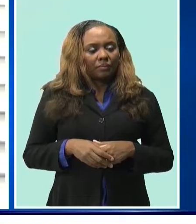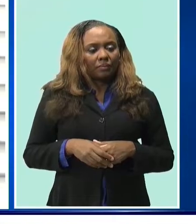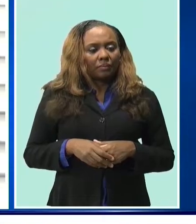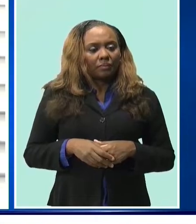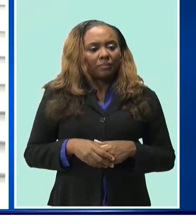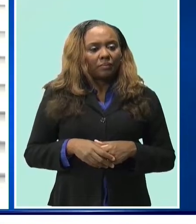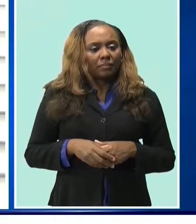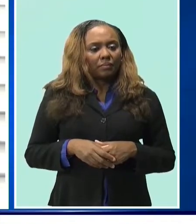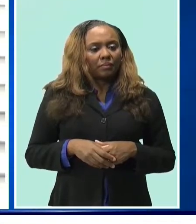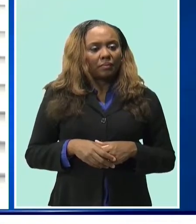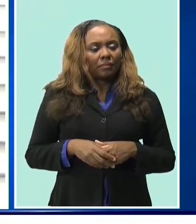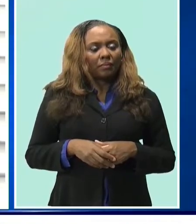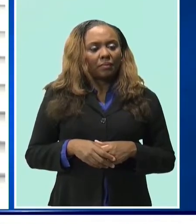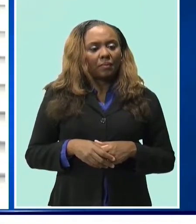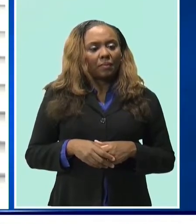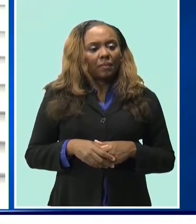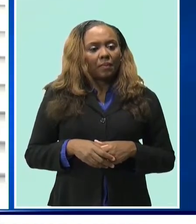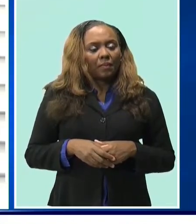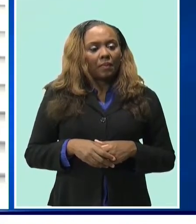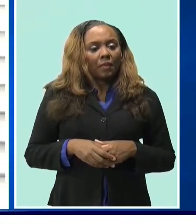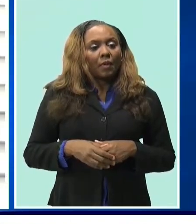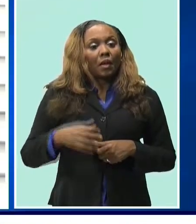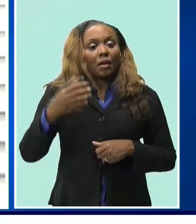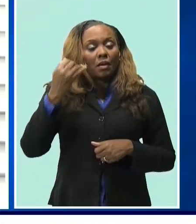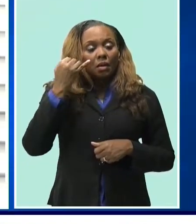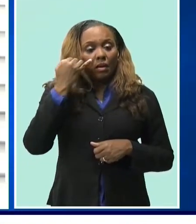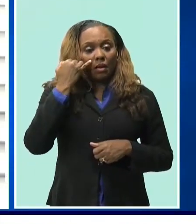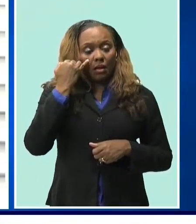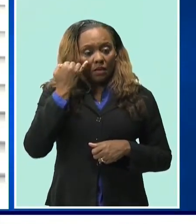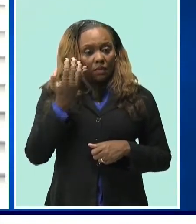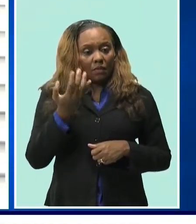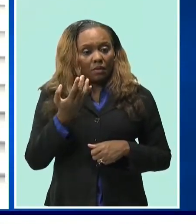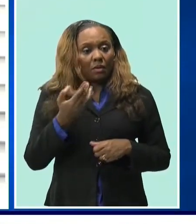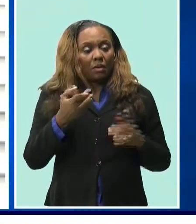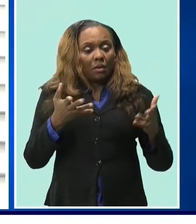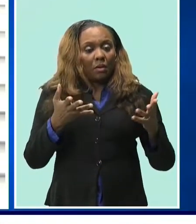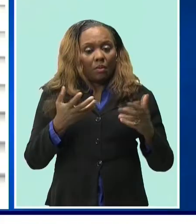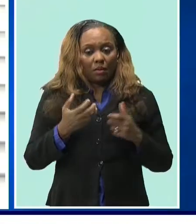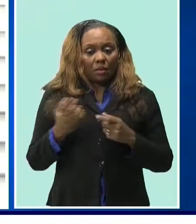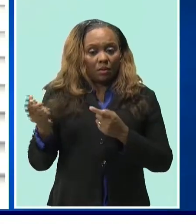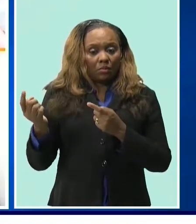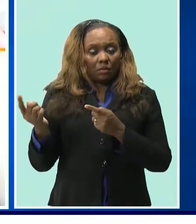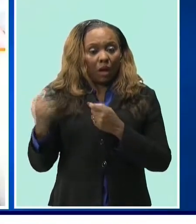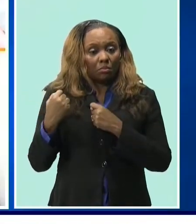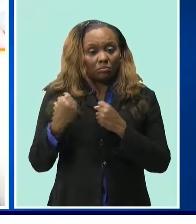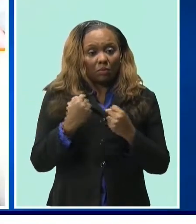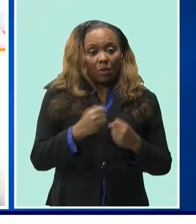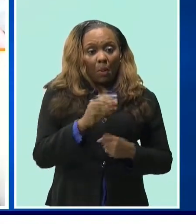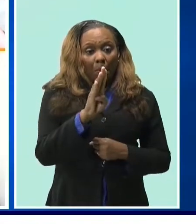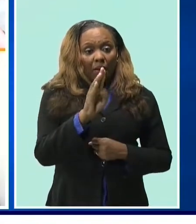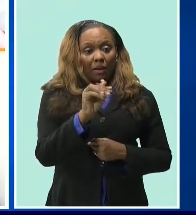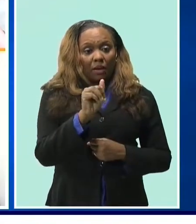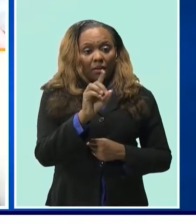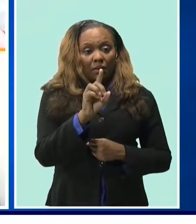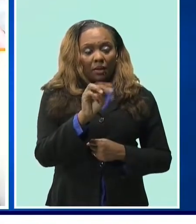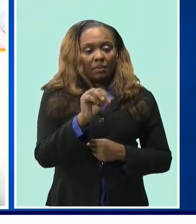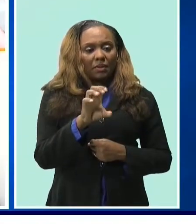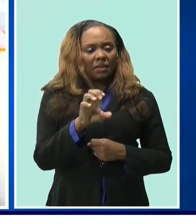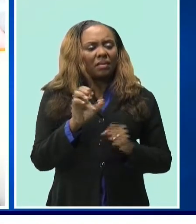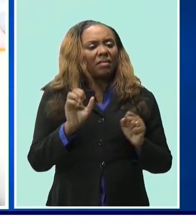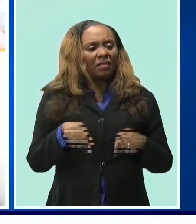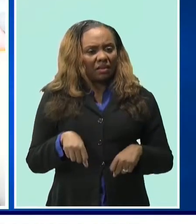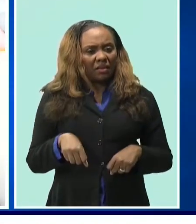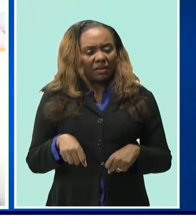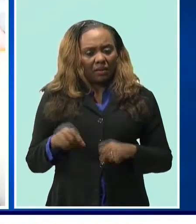the BADMC if you are supplying to them as well. Brighton Farm has closed, but they're